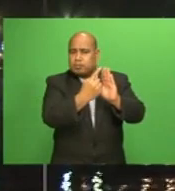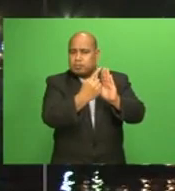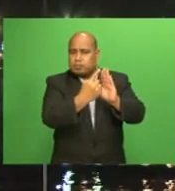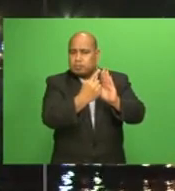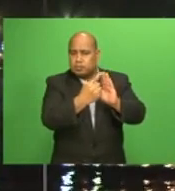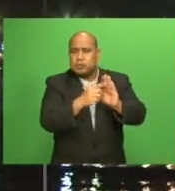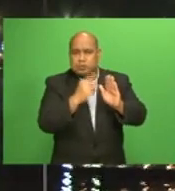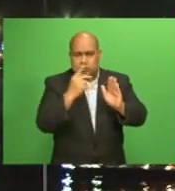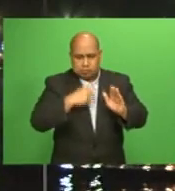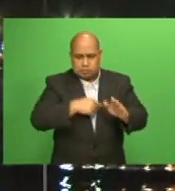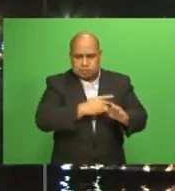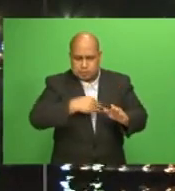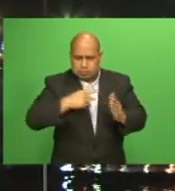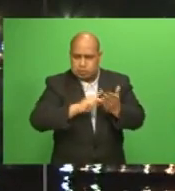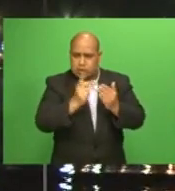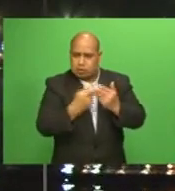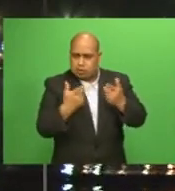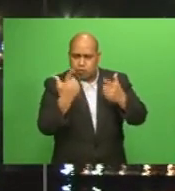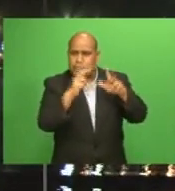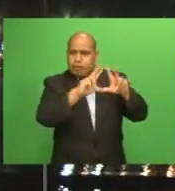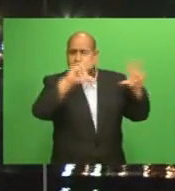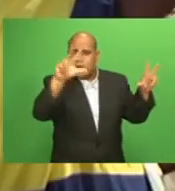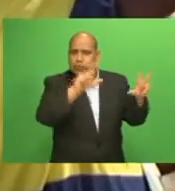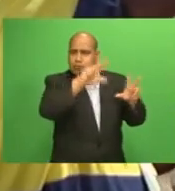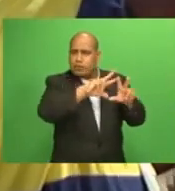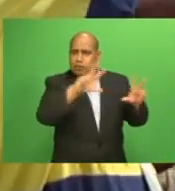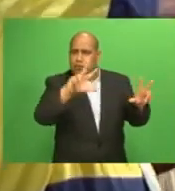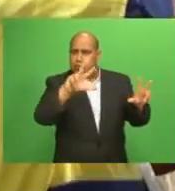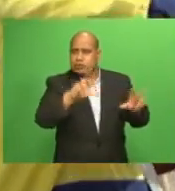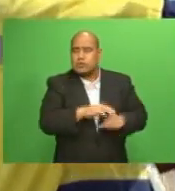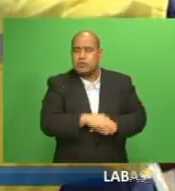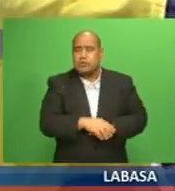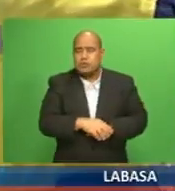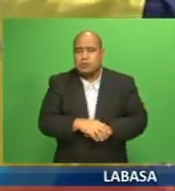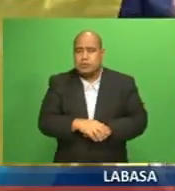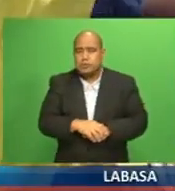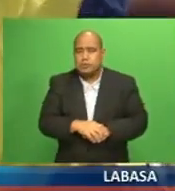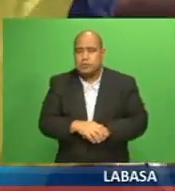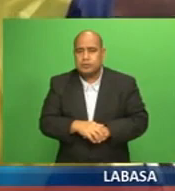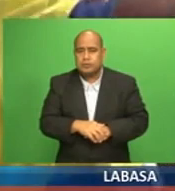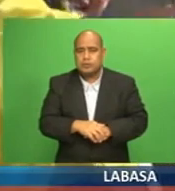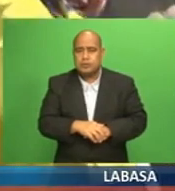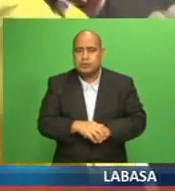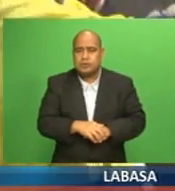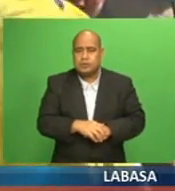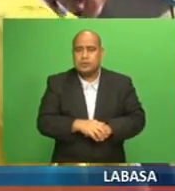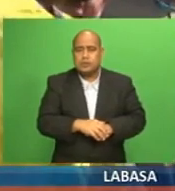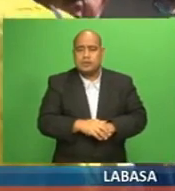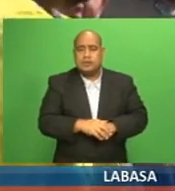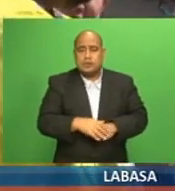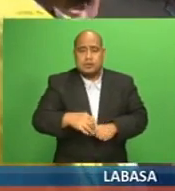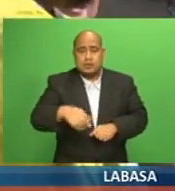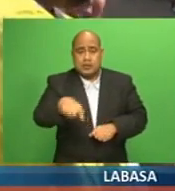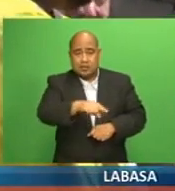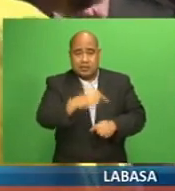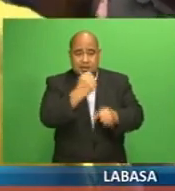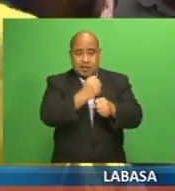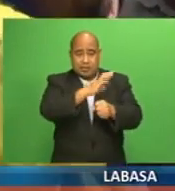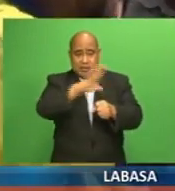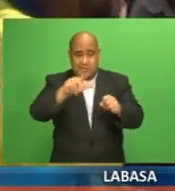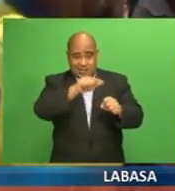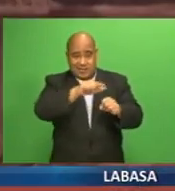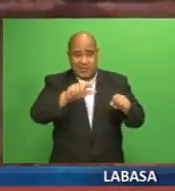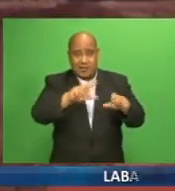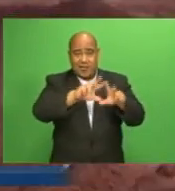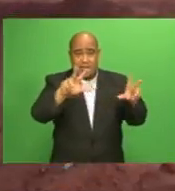Vanua-Levu. Eleanor Tarangaiviu has more. Aurum Exploration Fiji Limited started mining bauxite at Nawailevu in Mbua